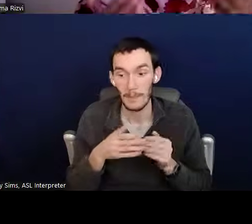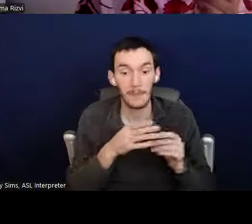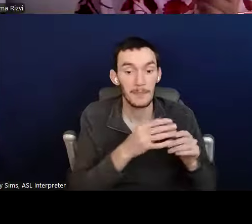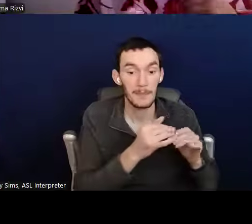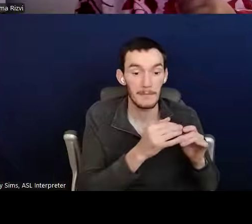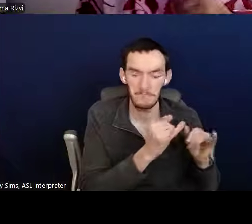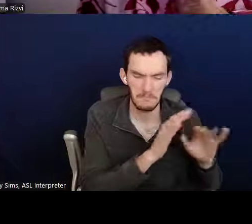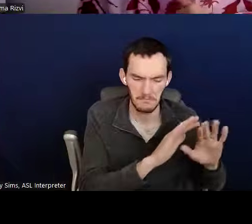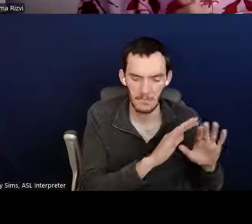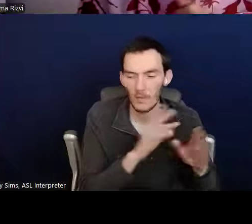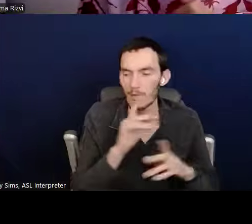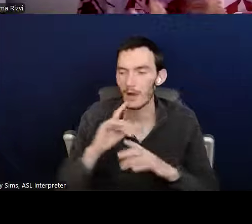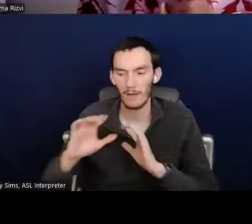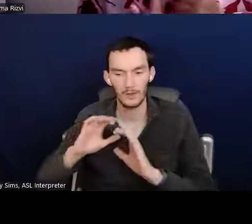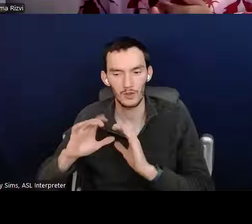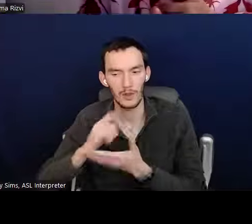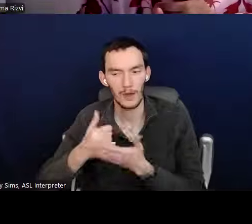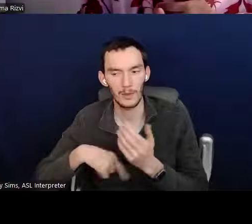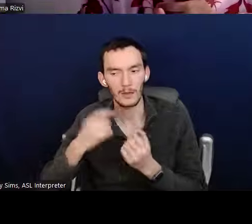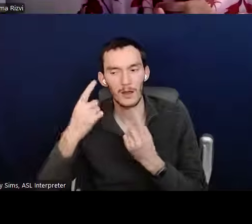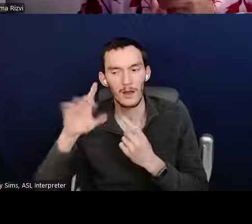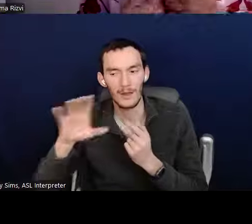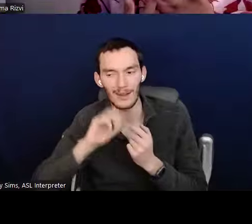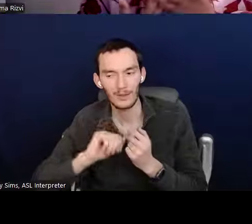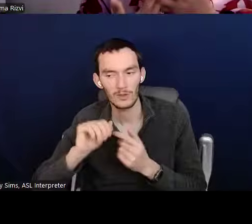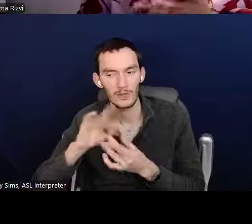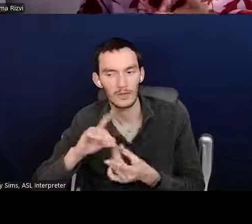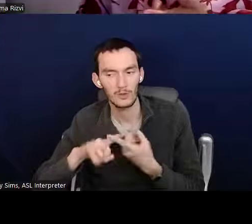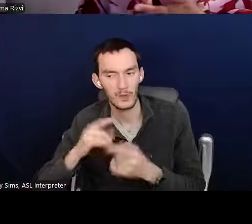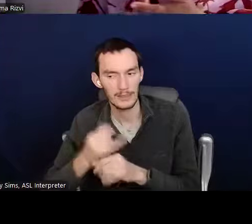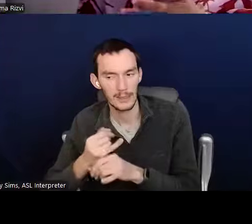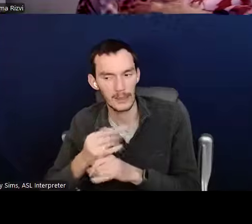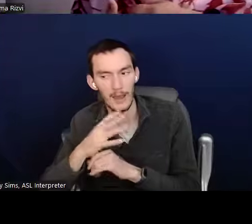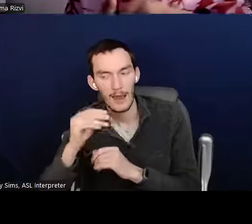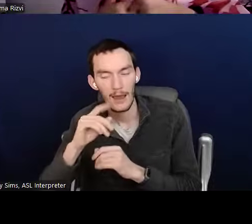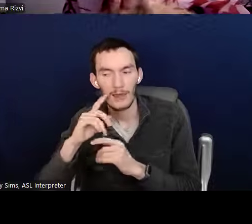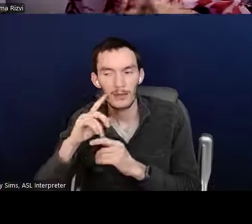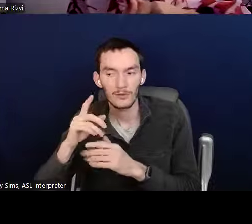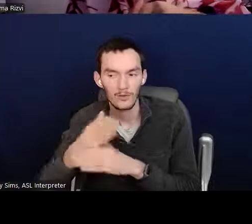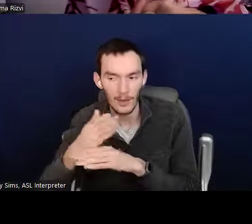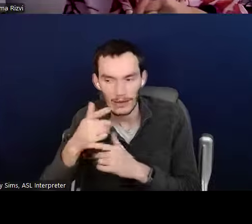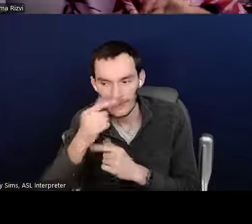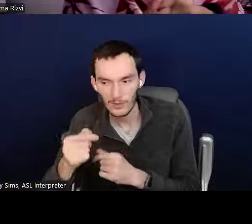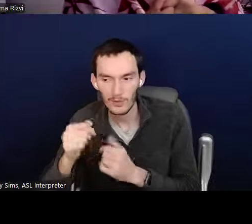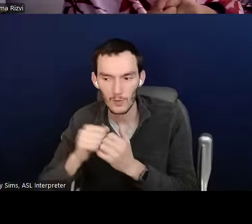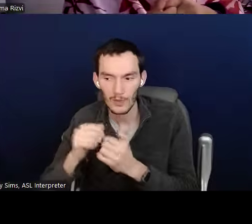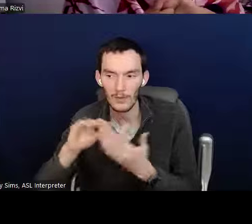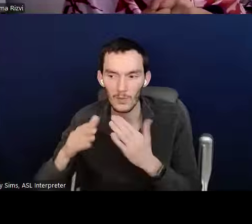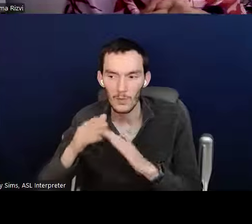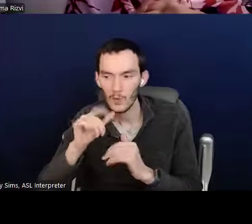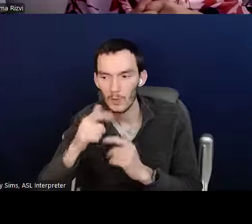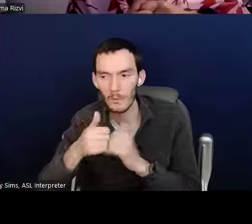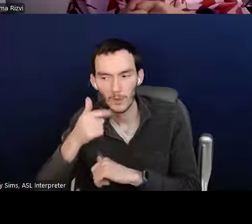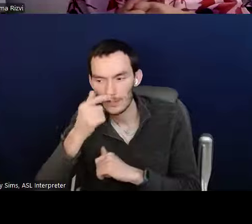the conversations help us understand the elders' connections to the site, help us share our interests with the communities most connected to the site. Some of the